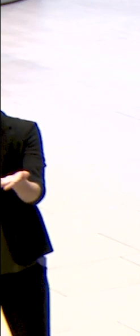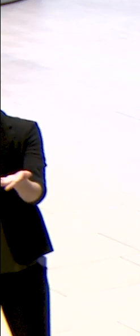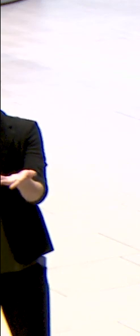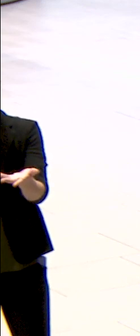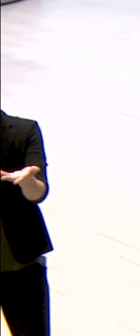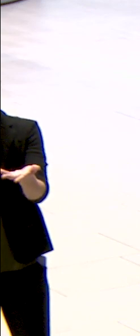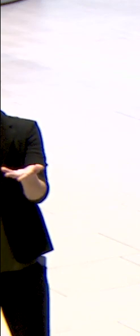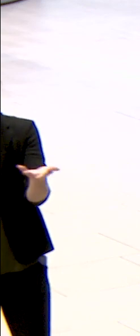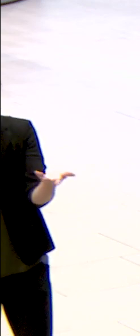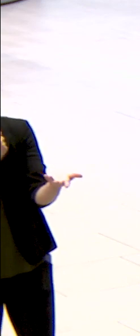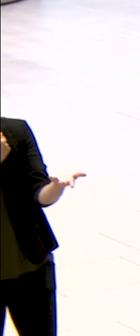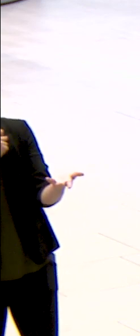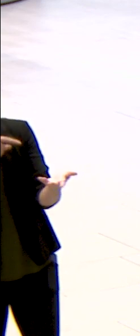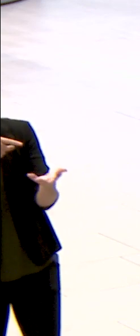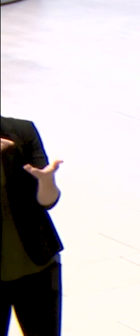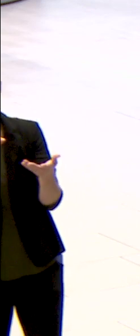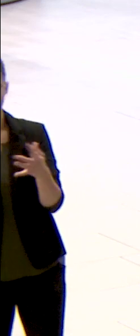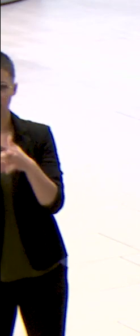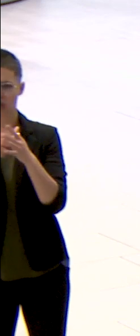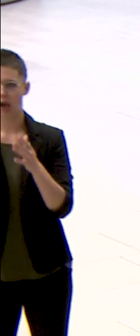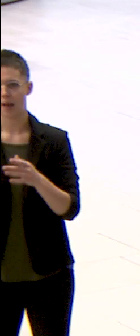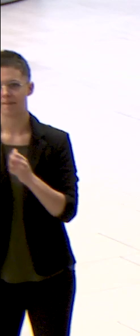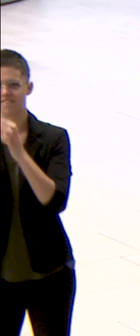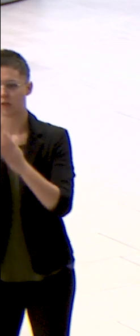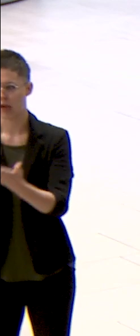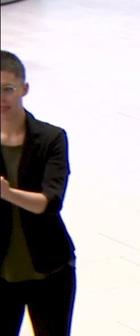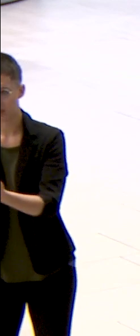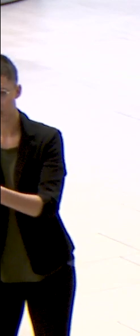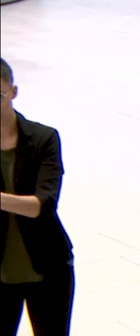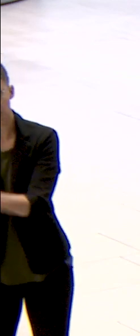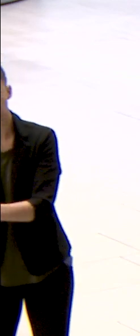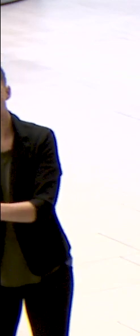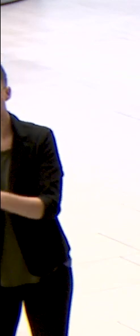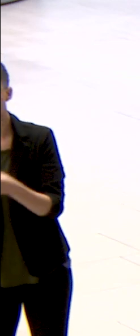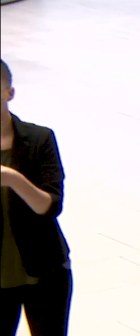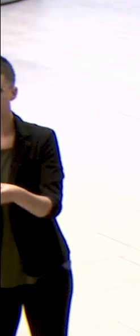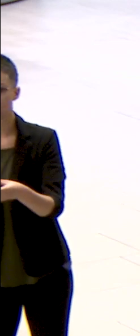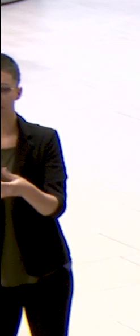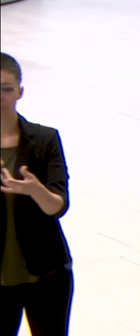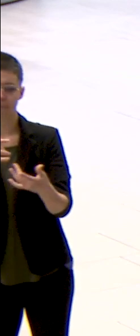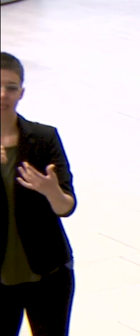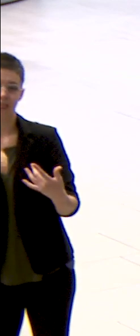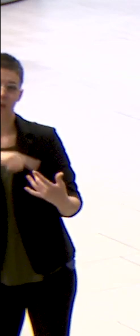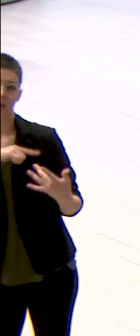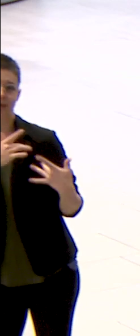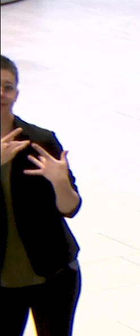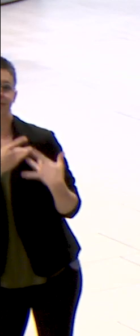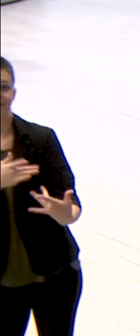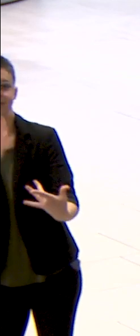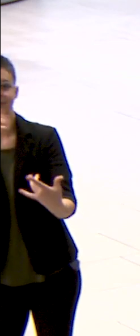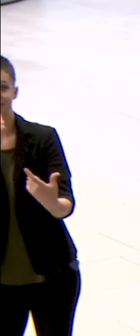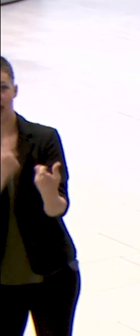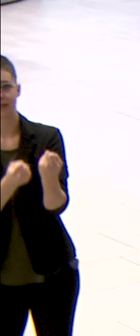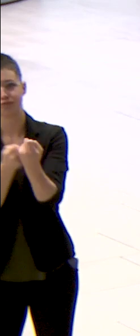than, and I love this piece, like as a startup founder, I think you're absolutely dead right about we have a tendency to not support